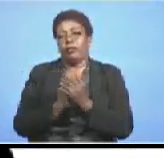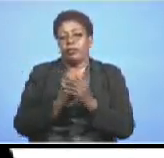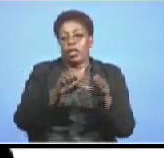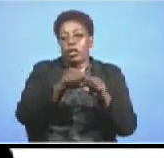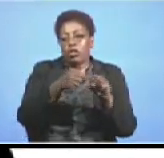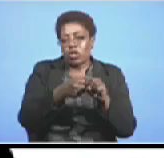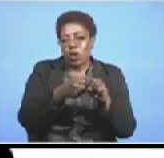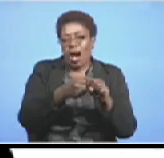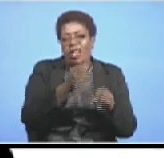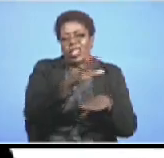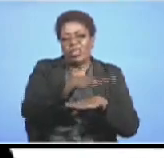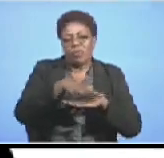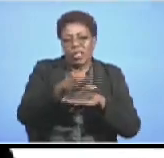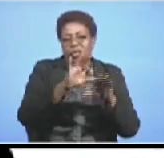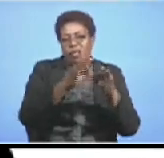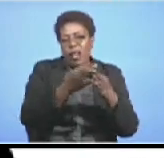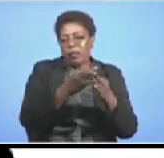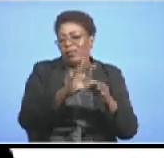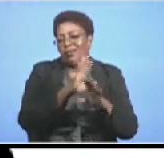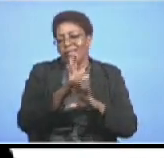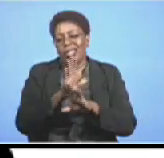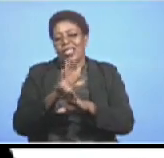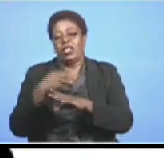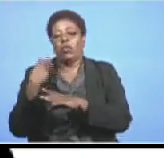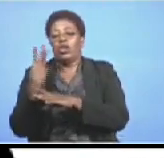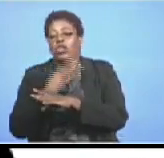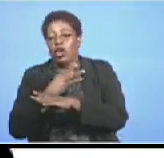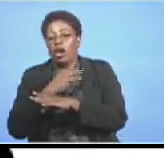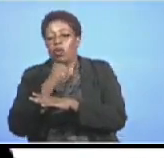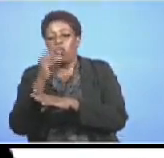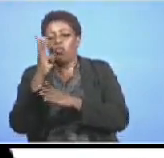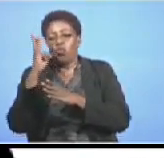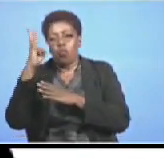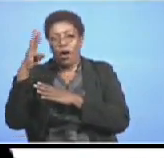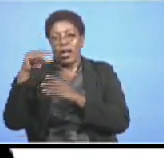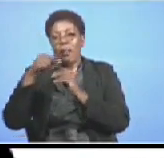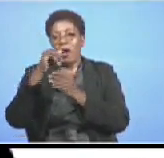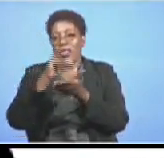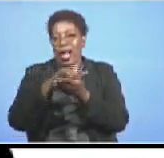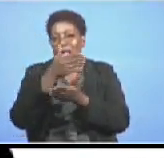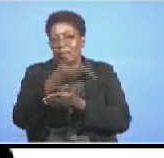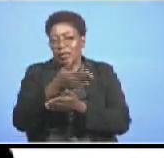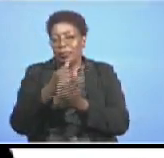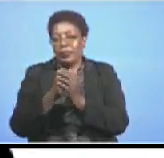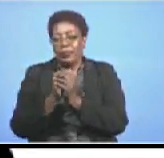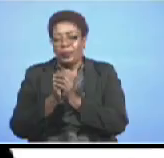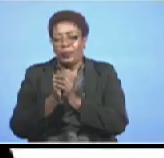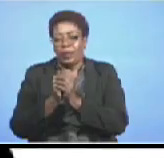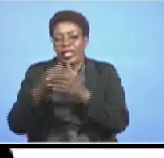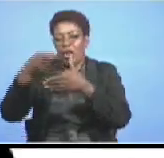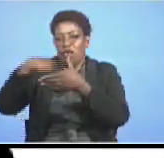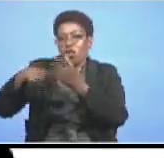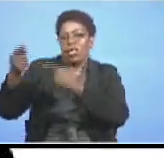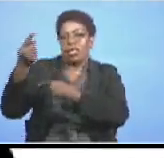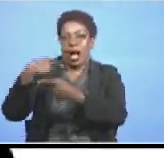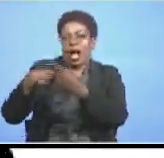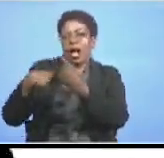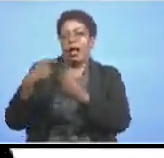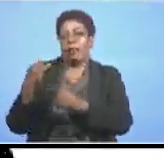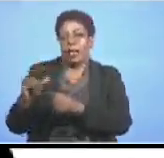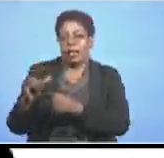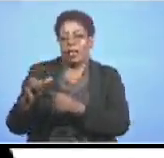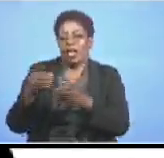the space could be for the fans? We ain't worried that we can make space. This Roots. We can make, you ain't hear what we say. Roots